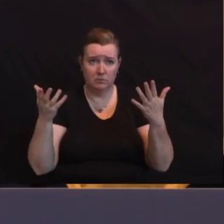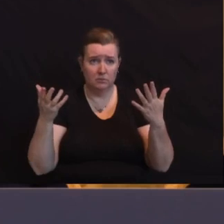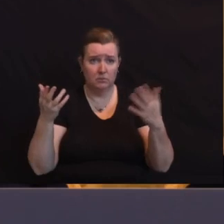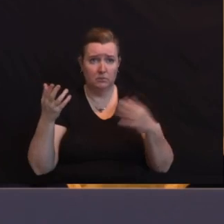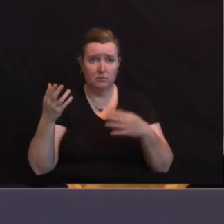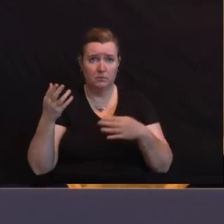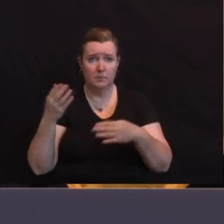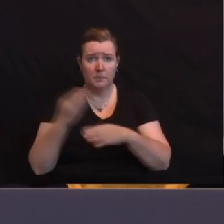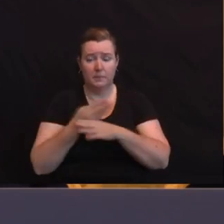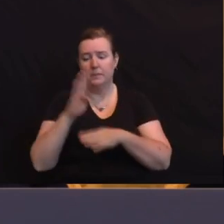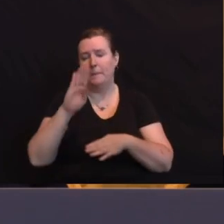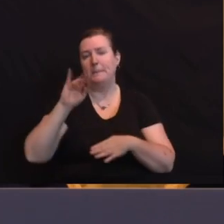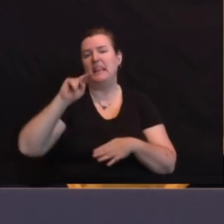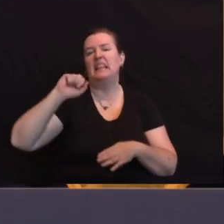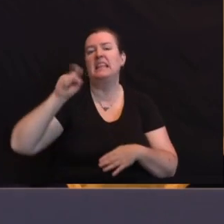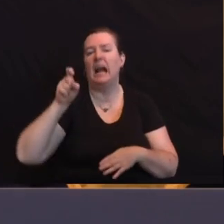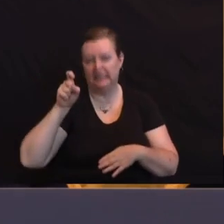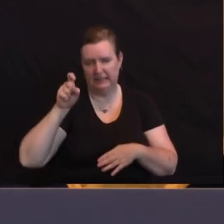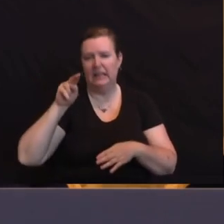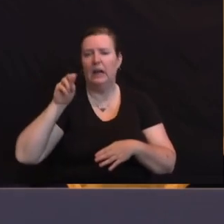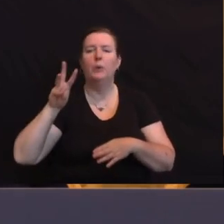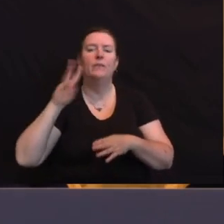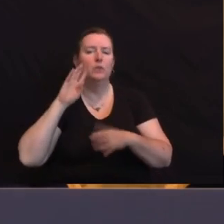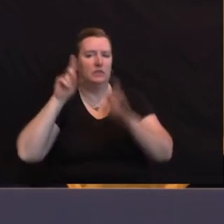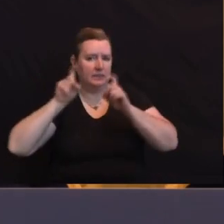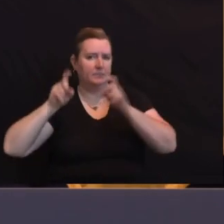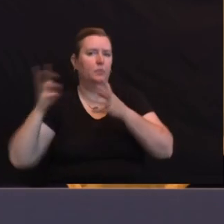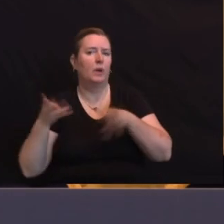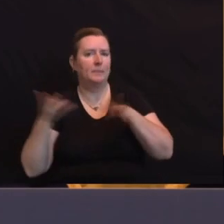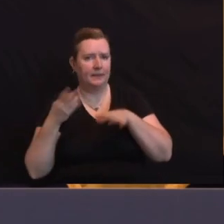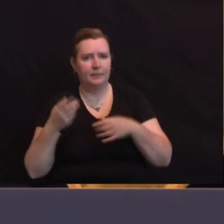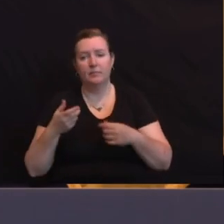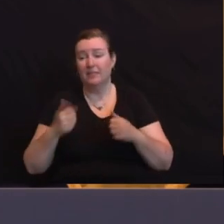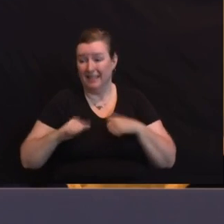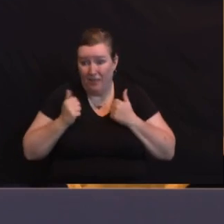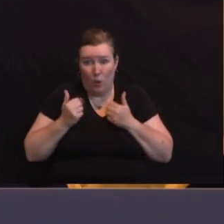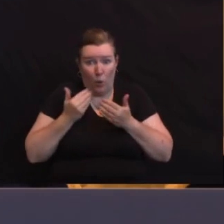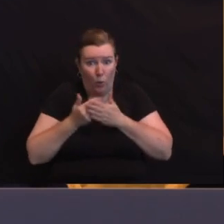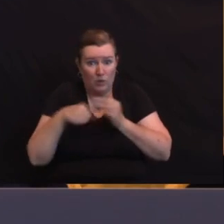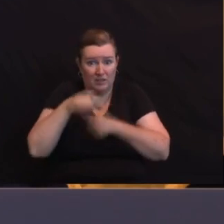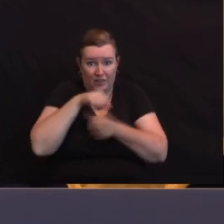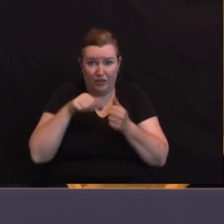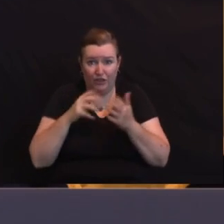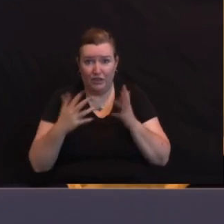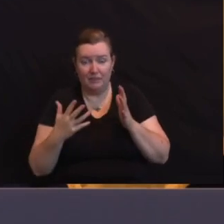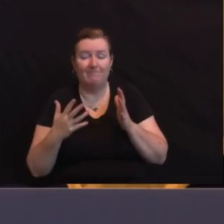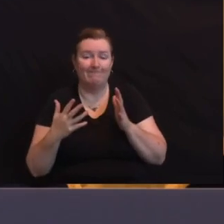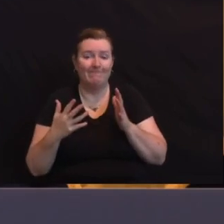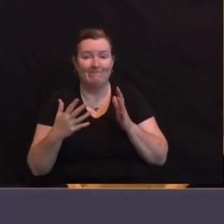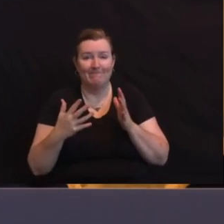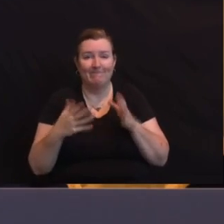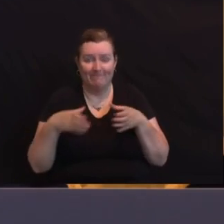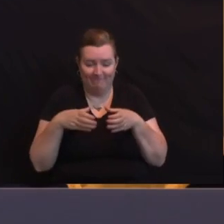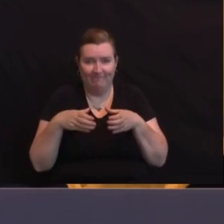broader reality of folks all piled in together and living together. Is that fair to say? Yeah. So thank you, as